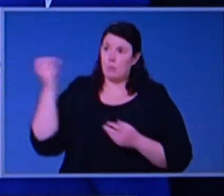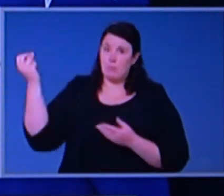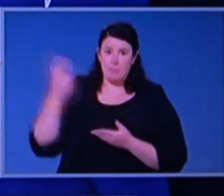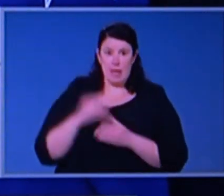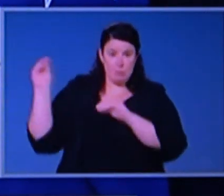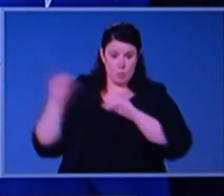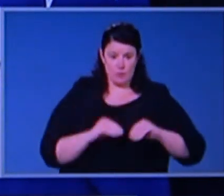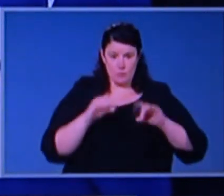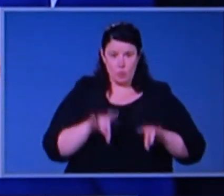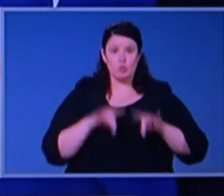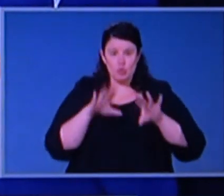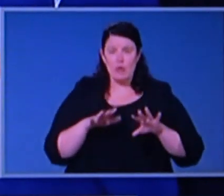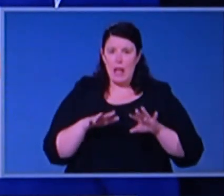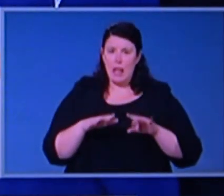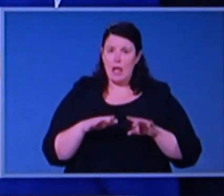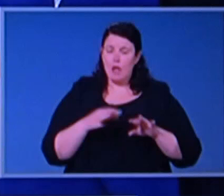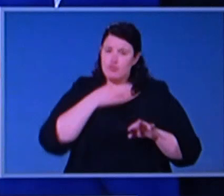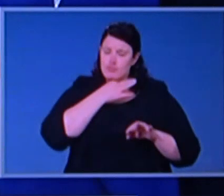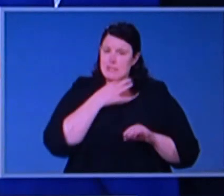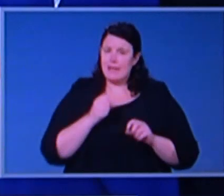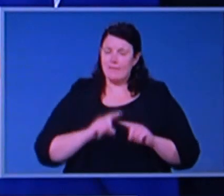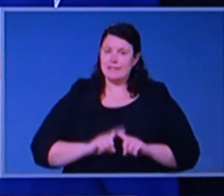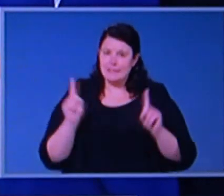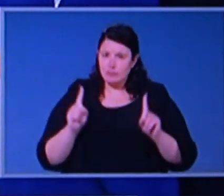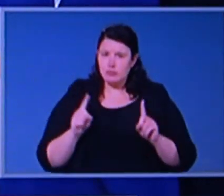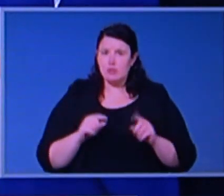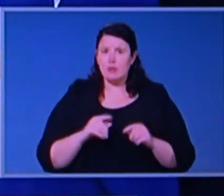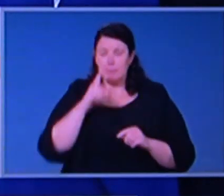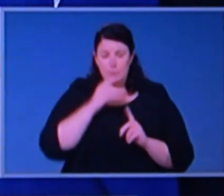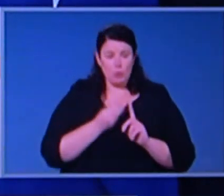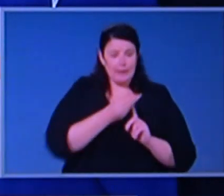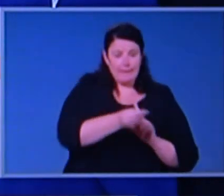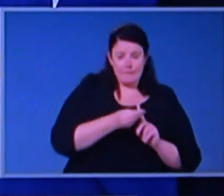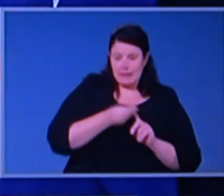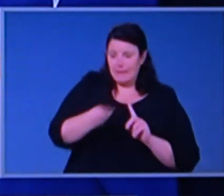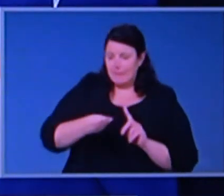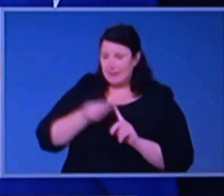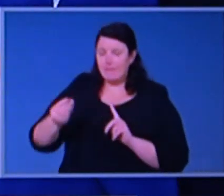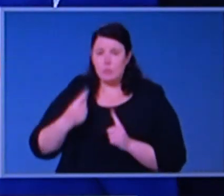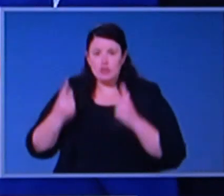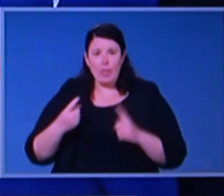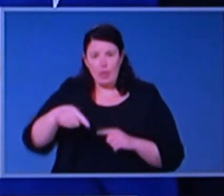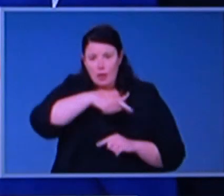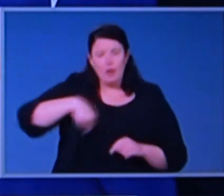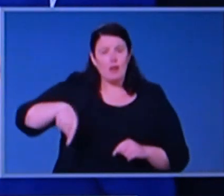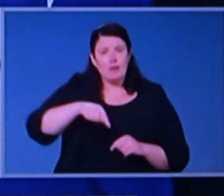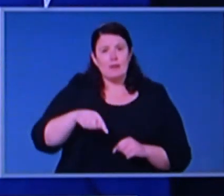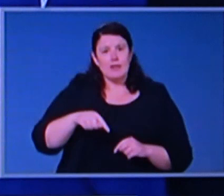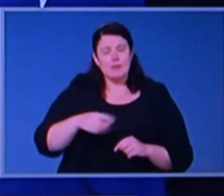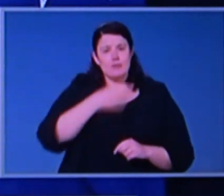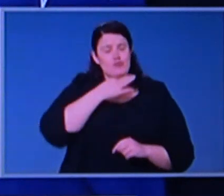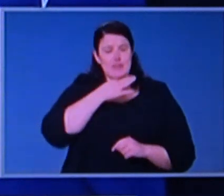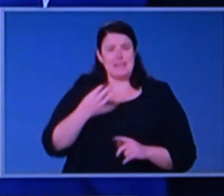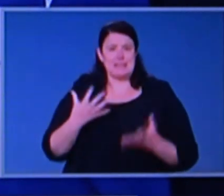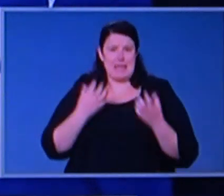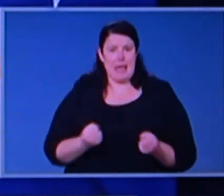risks are different. And with community transmission and protecting against that, there aren't the same level of certainties